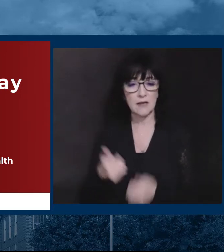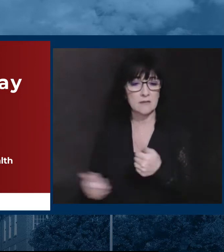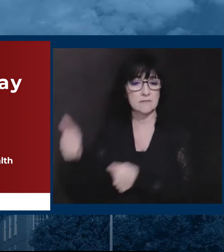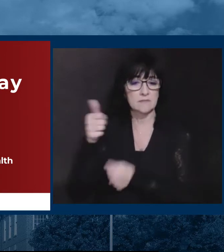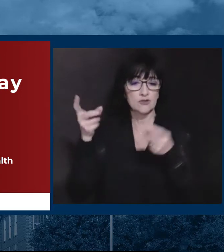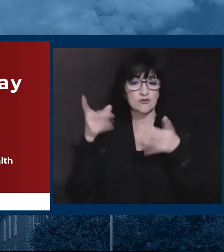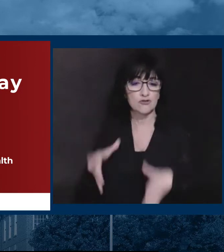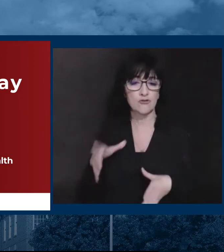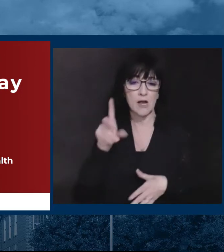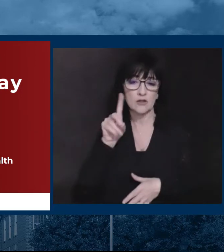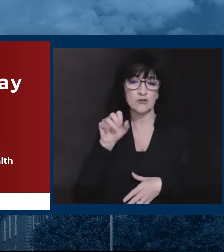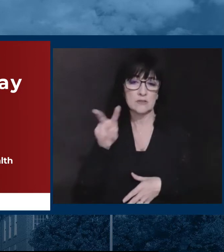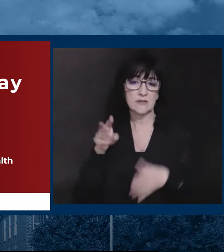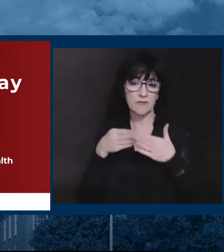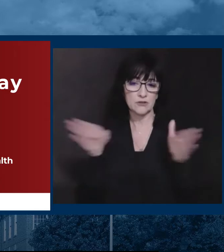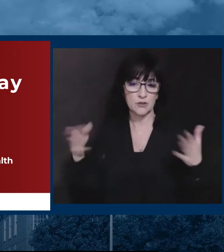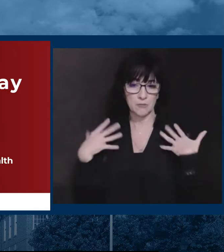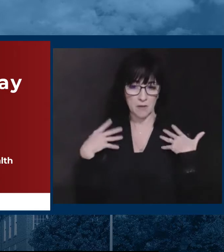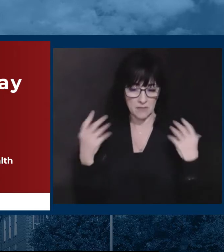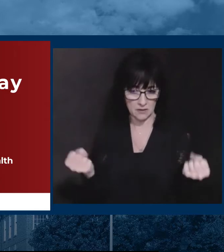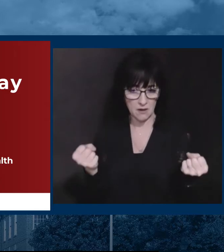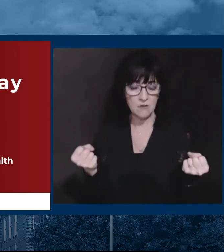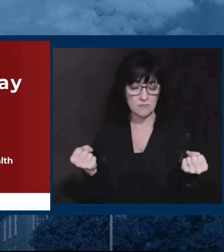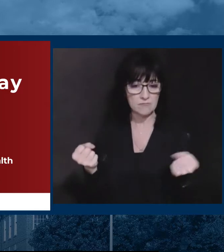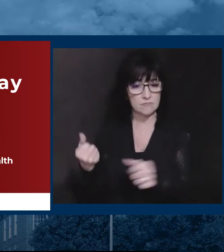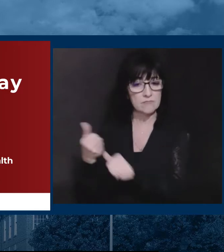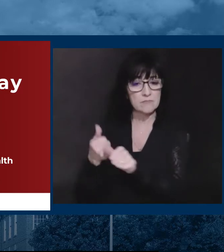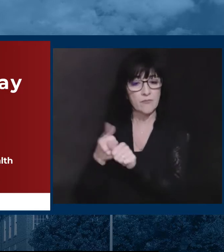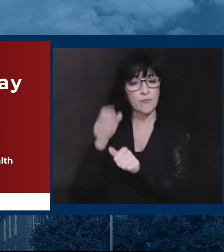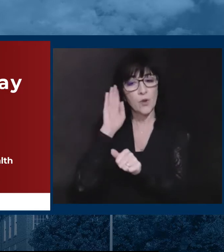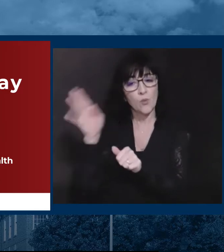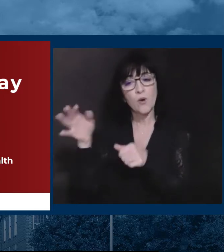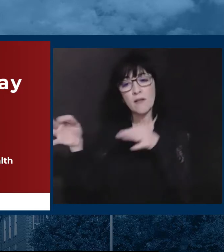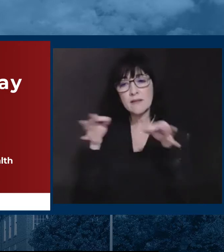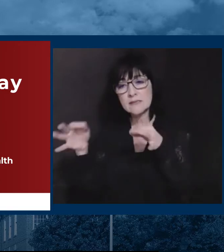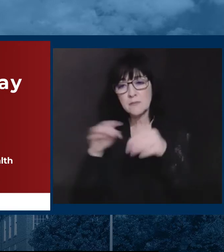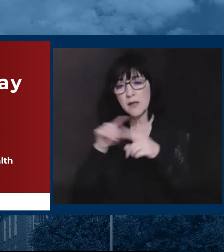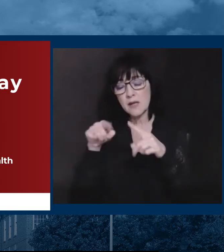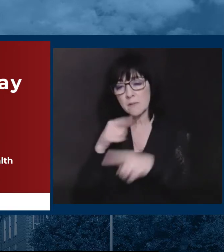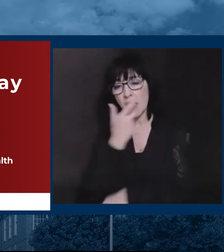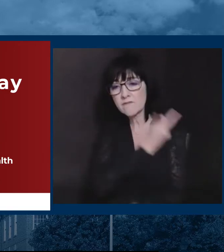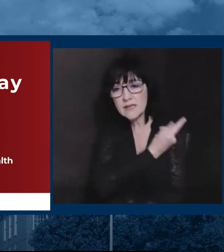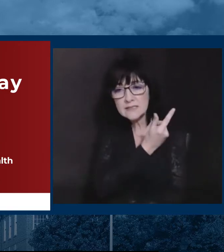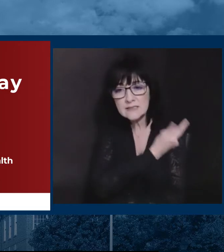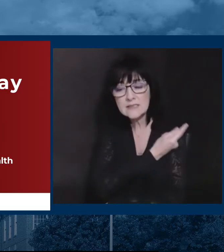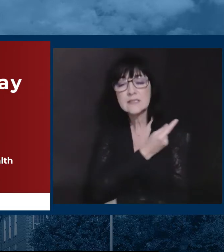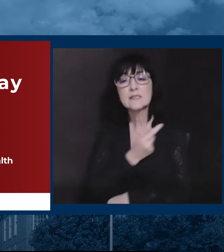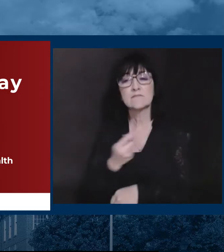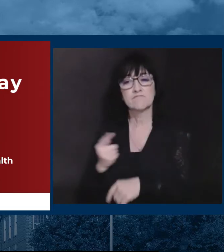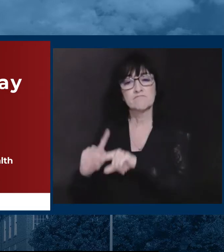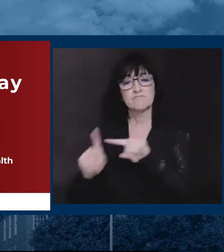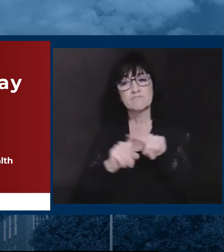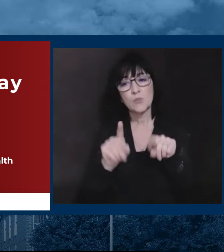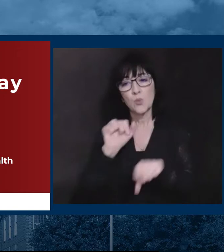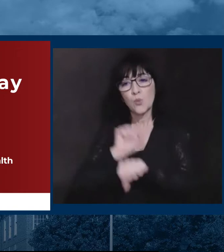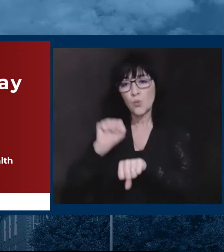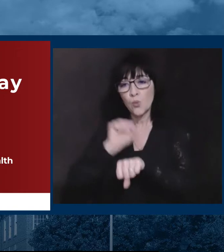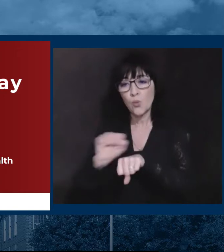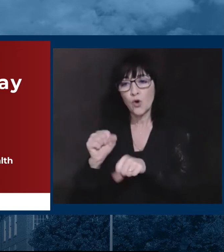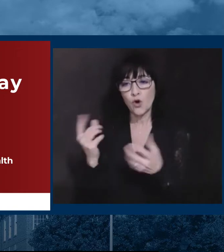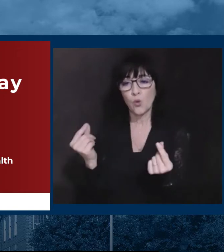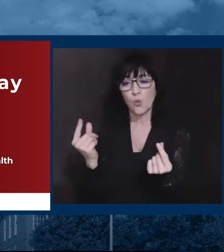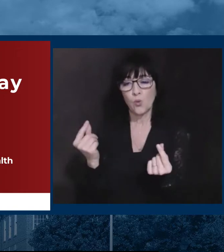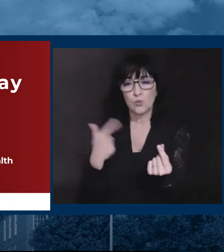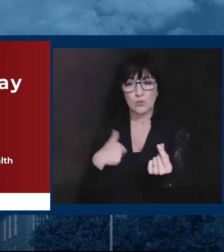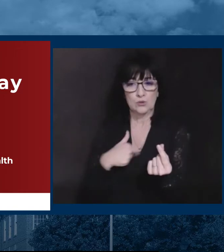pharmacies, as we get vaccinations and vaccines into Delawareans' arms, and the really important work that we have ahead of us. And then we'll